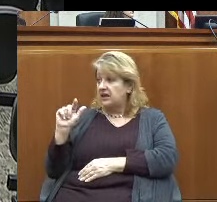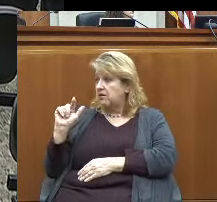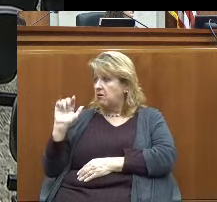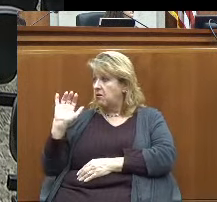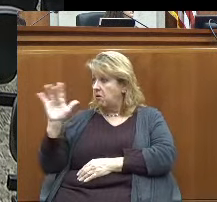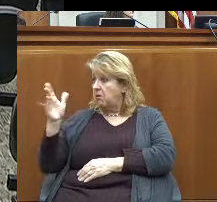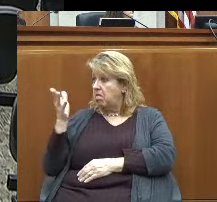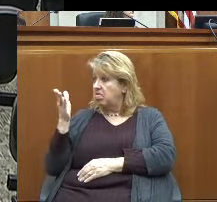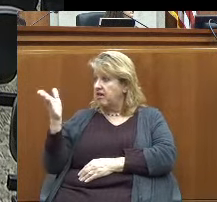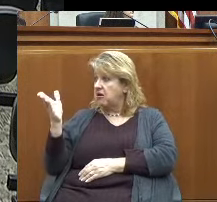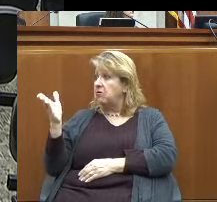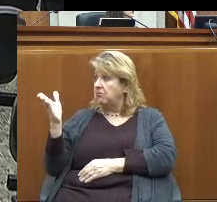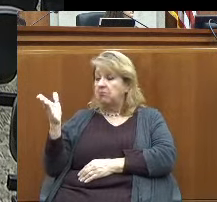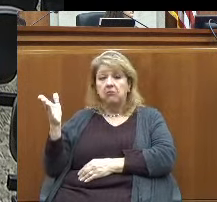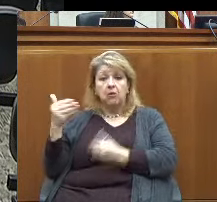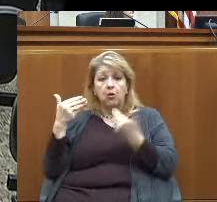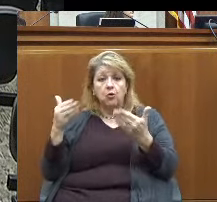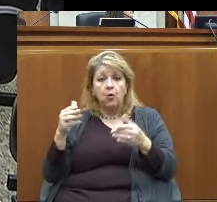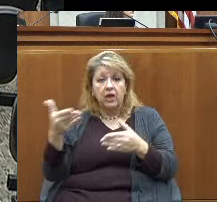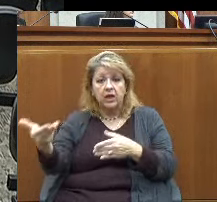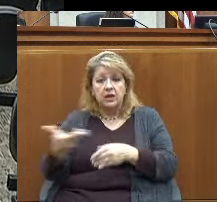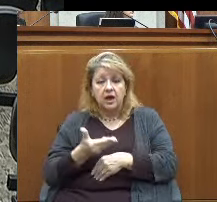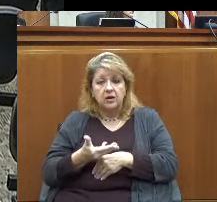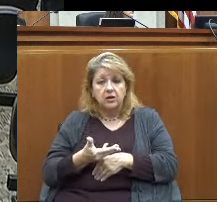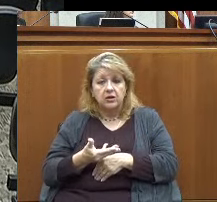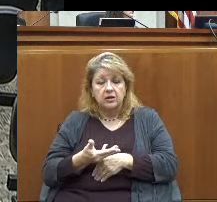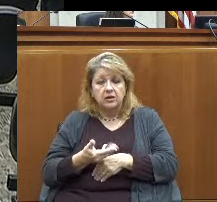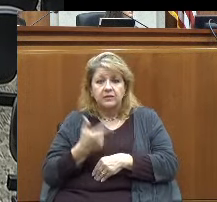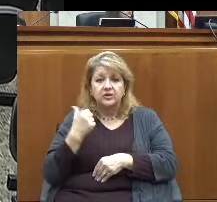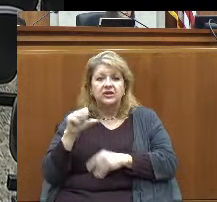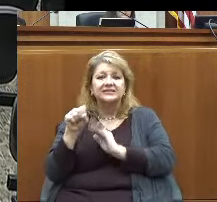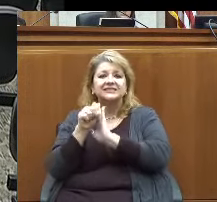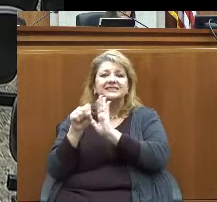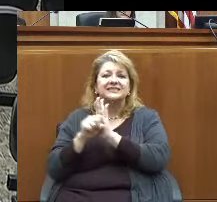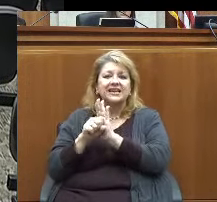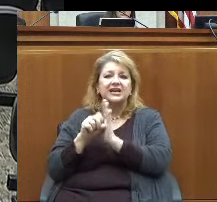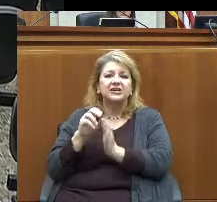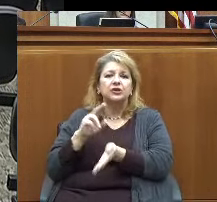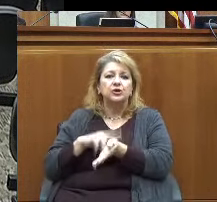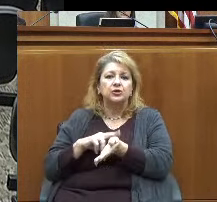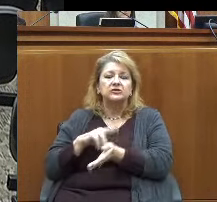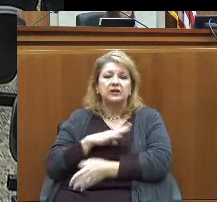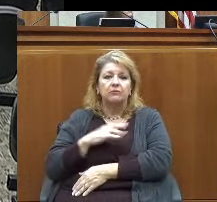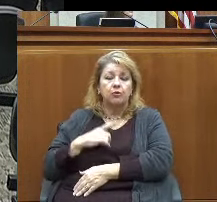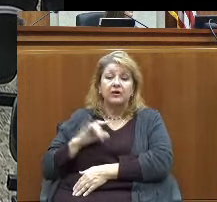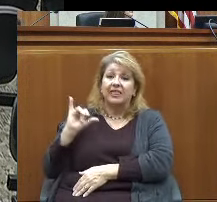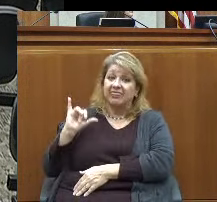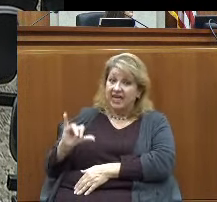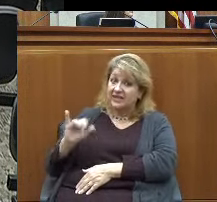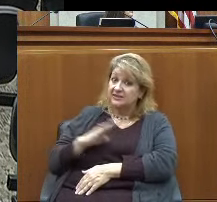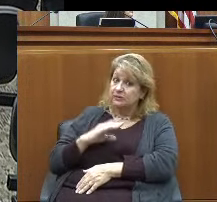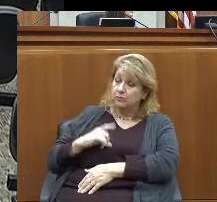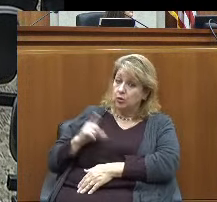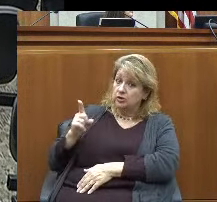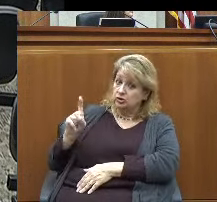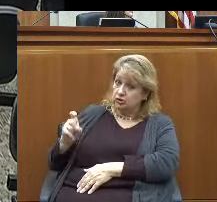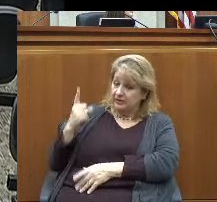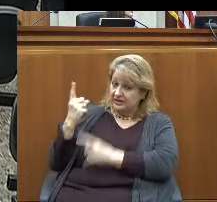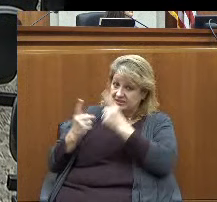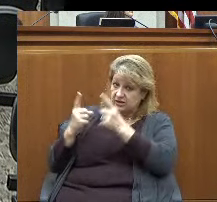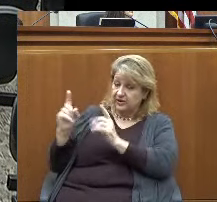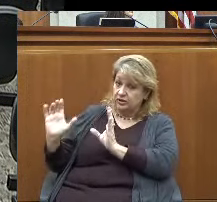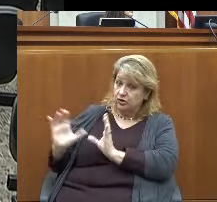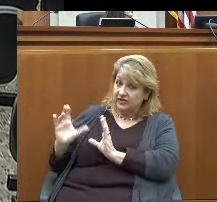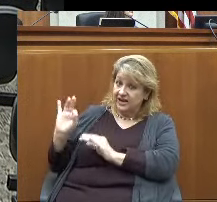and employ them. And BESI would then be certified because the State Nursing Board, which is the board that should be considering certification of nurses,